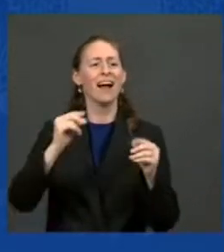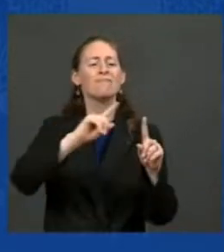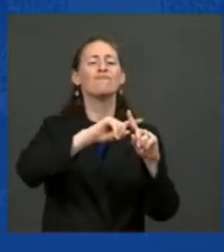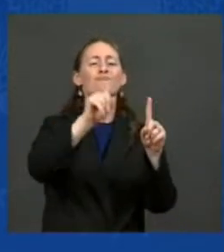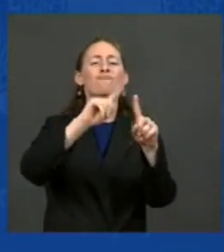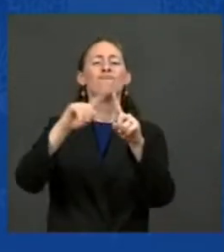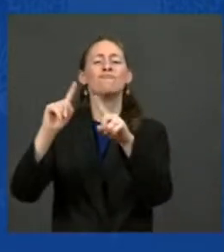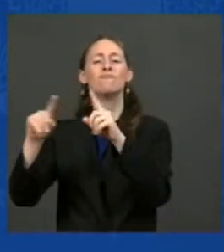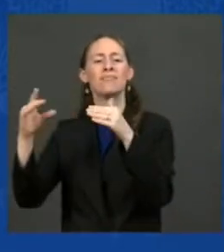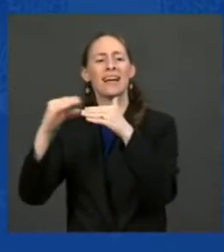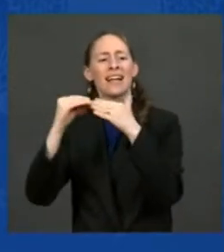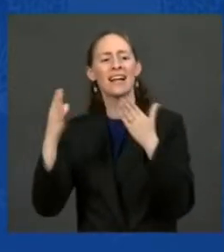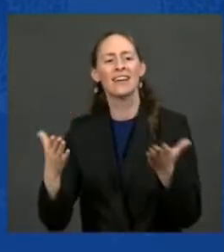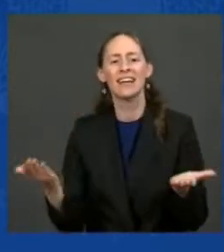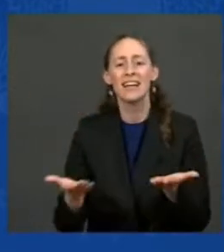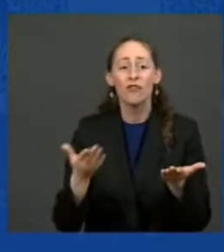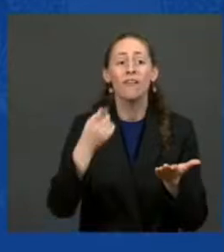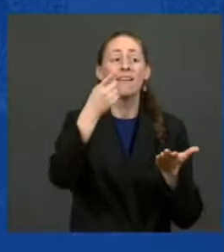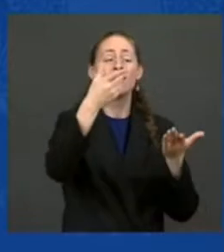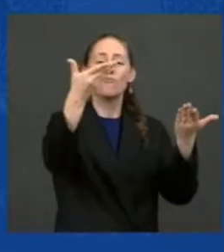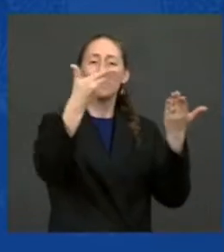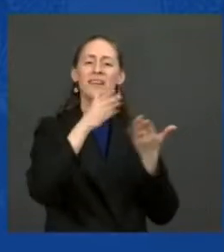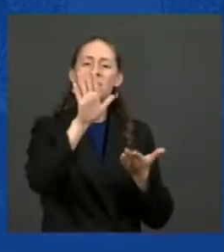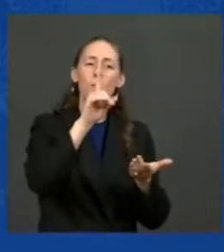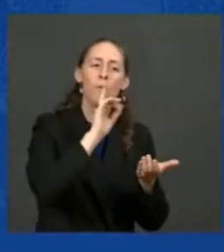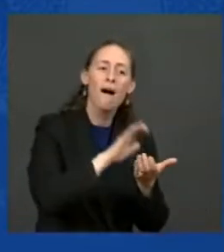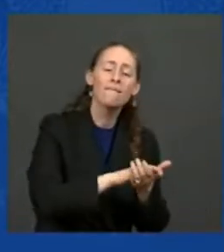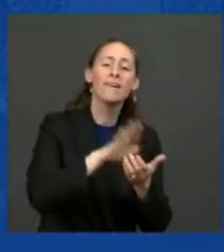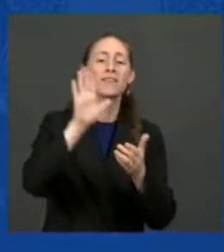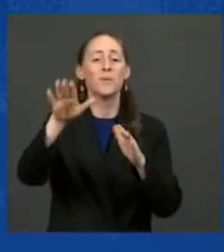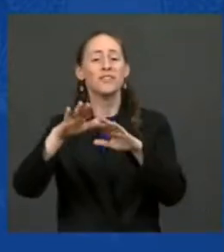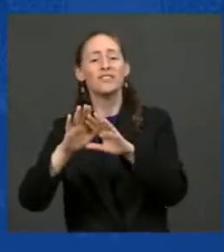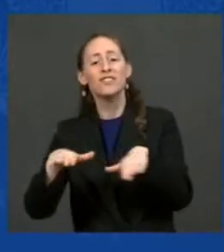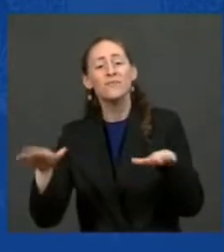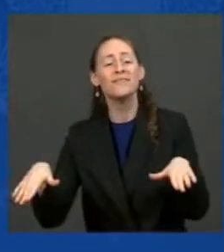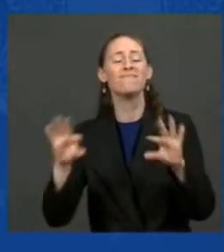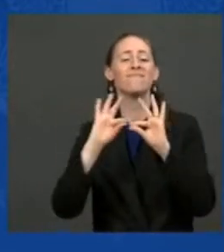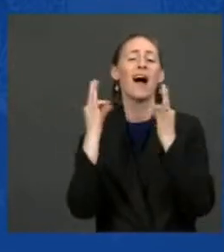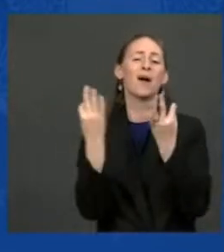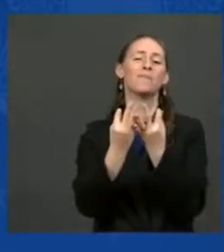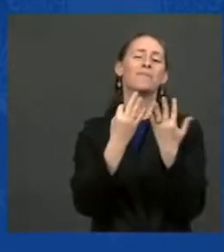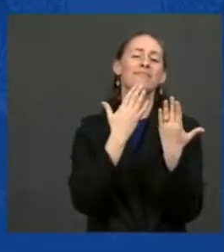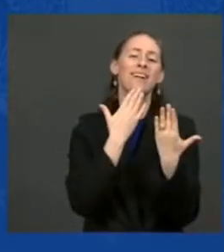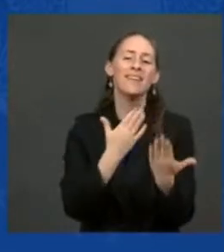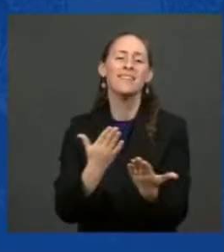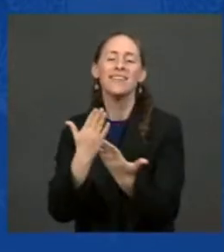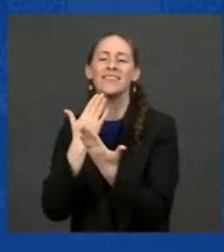the invocation here today for all of us. I wanted this to happen for many reasons.